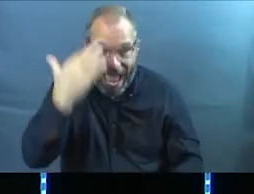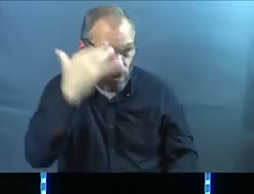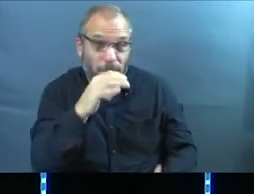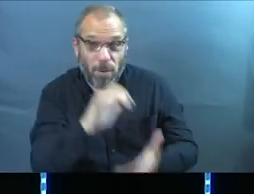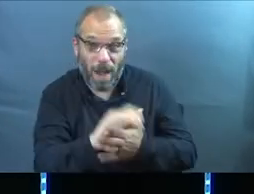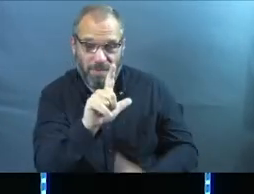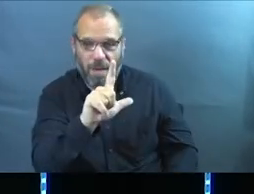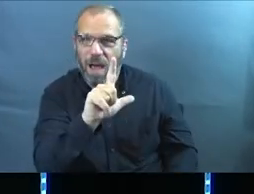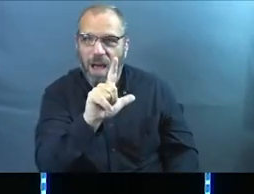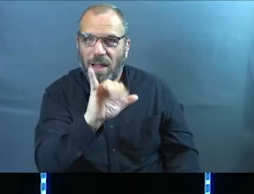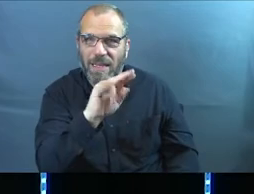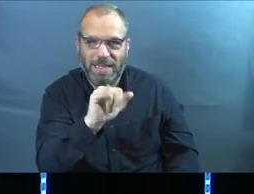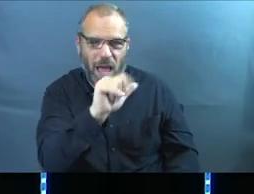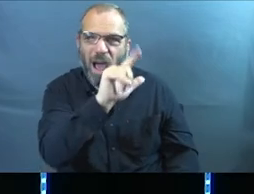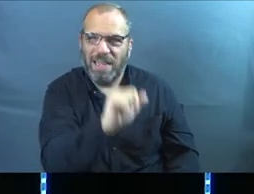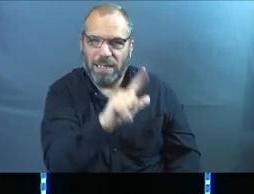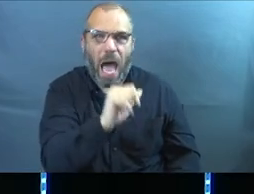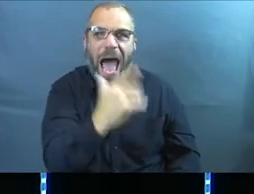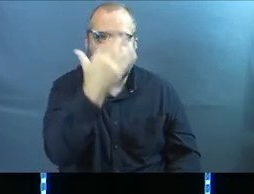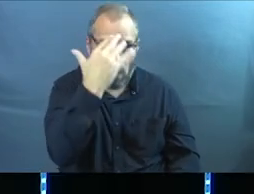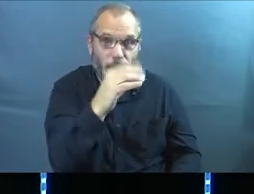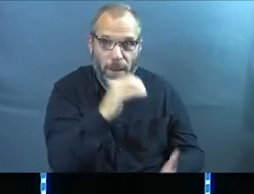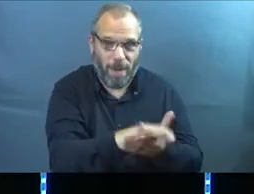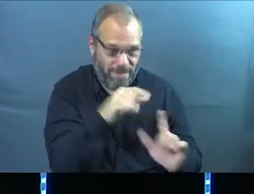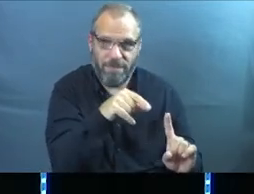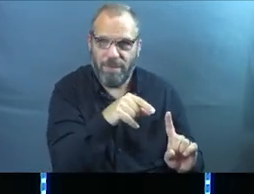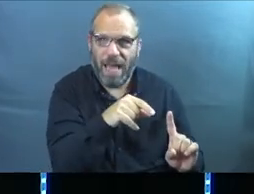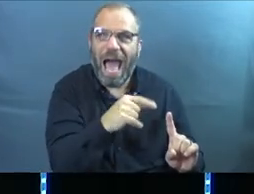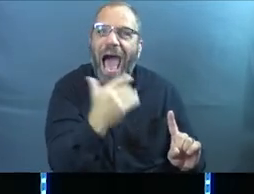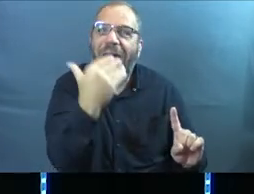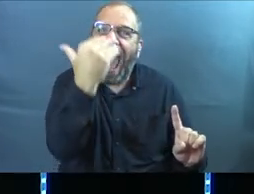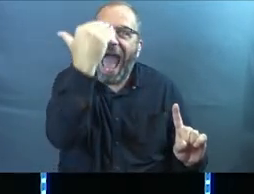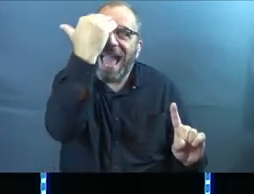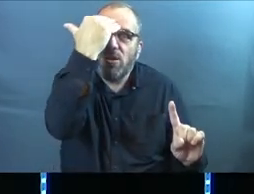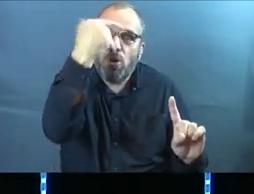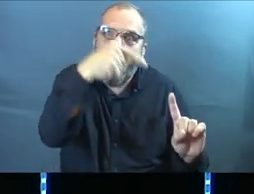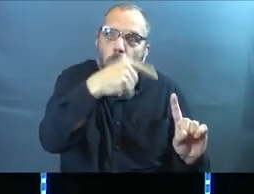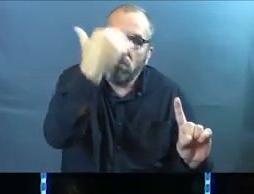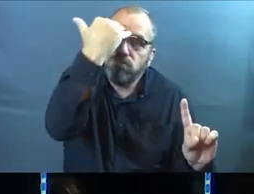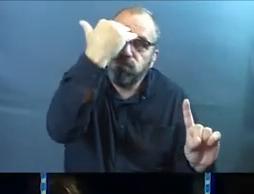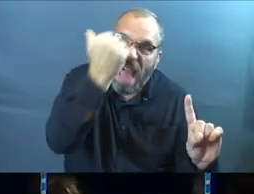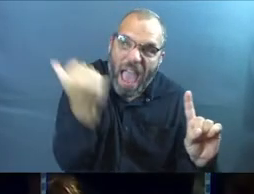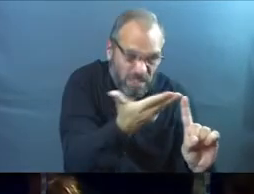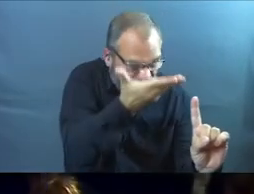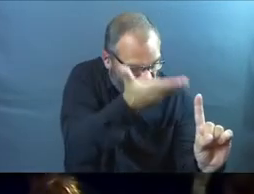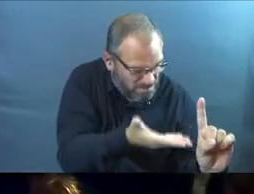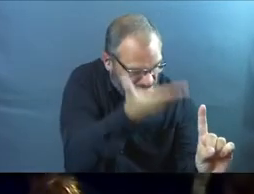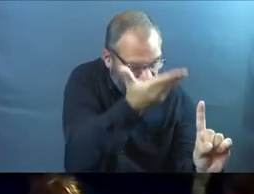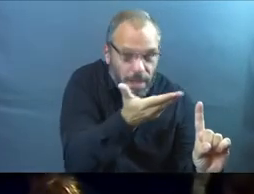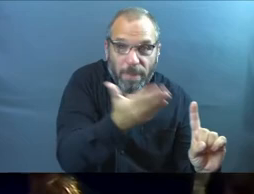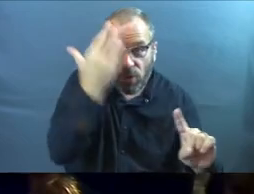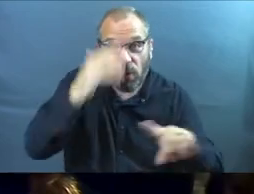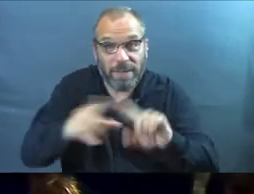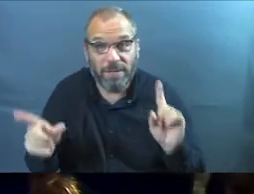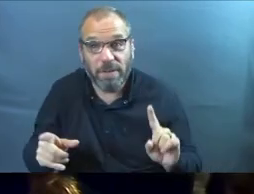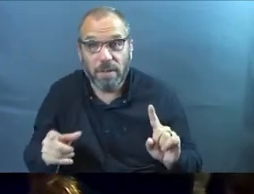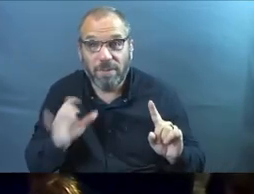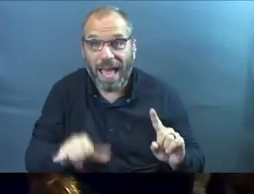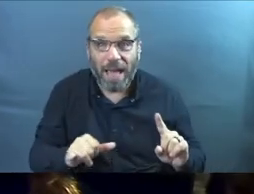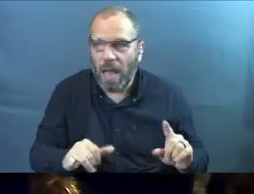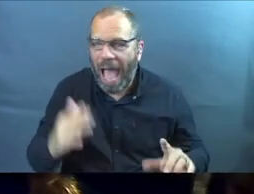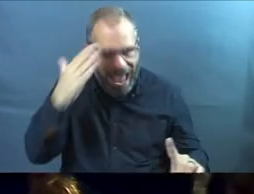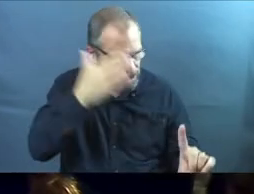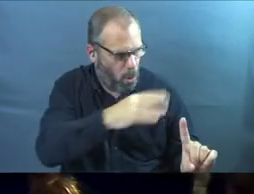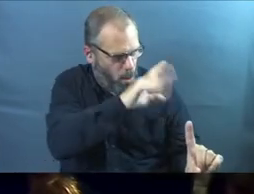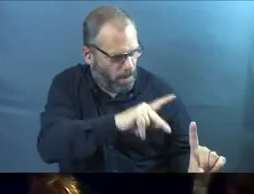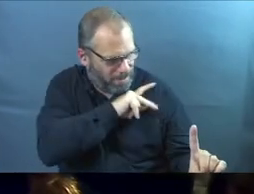Linda. I don't know just about Linda, my wife. I know her. Do you know what the difference is? Like,